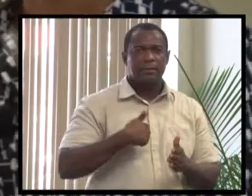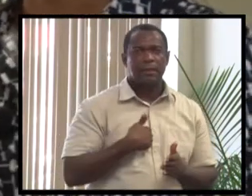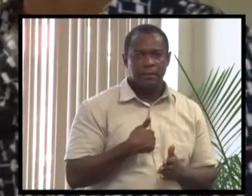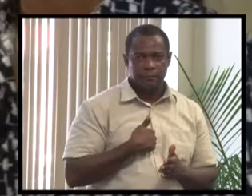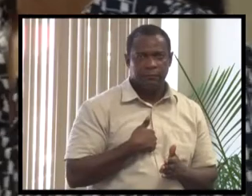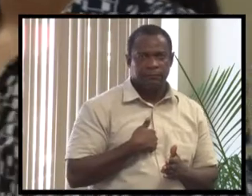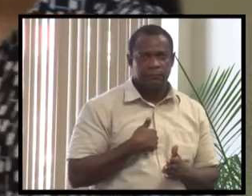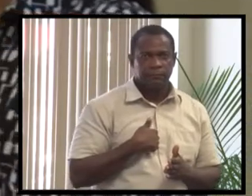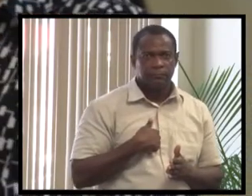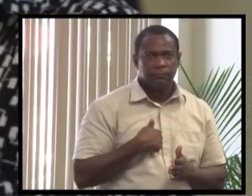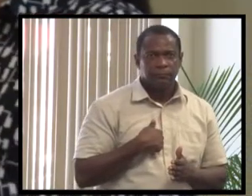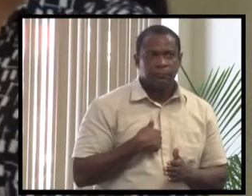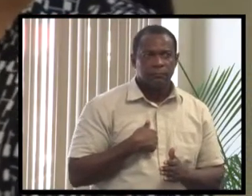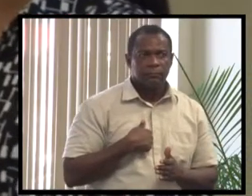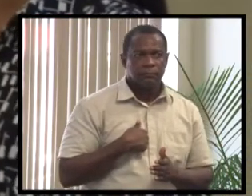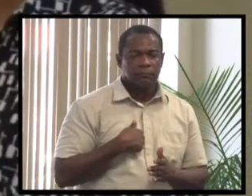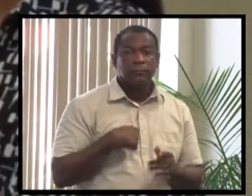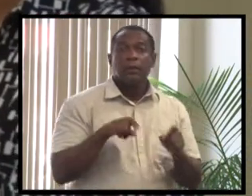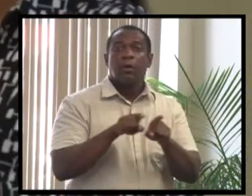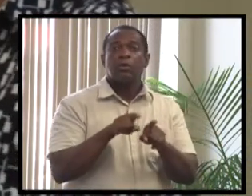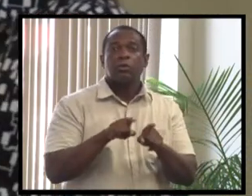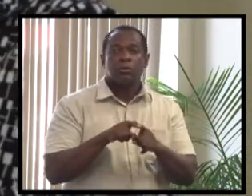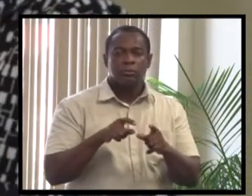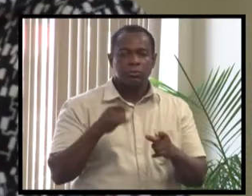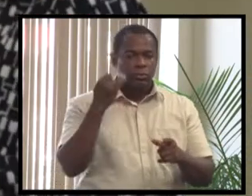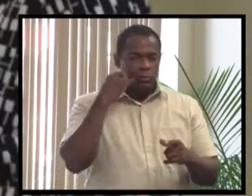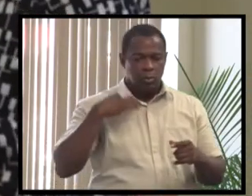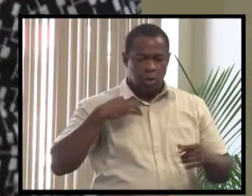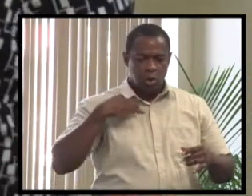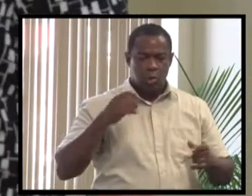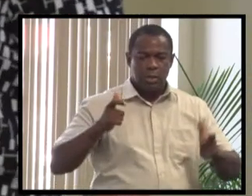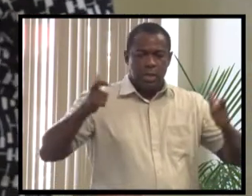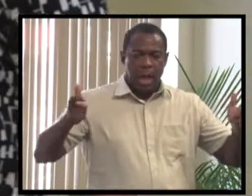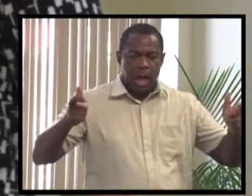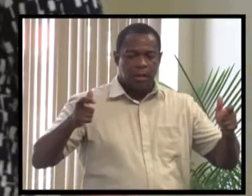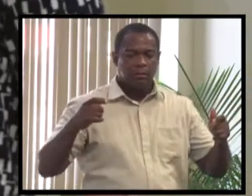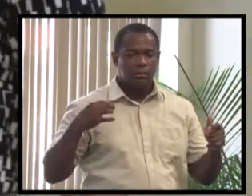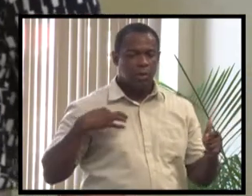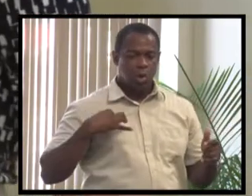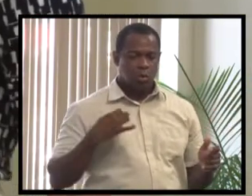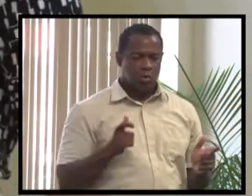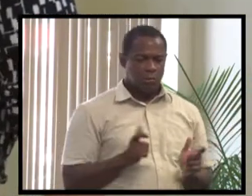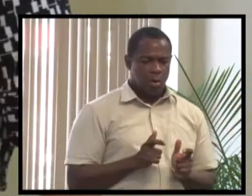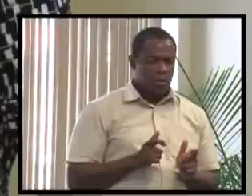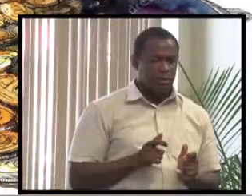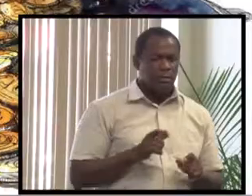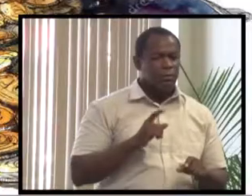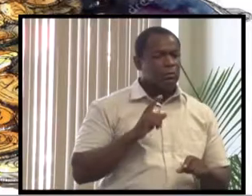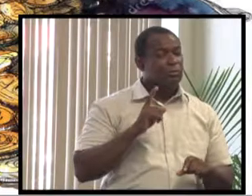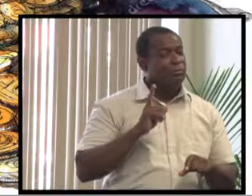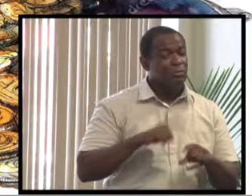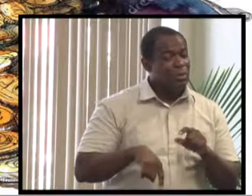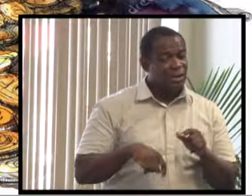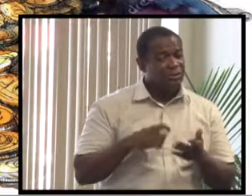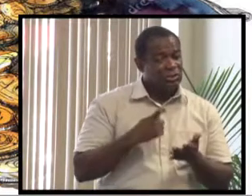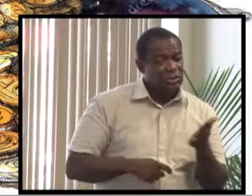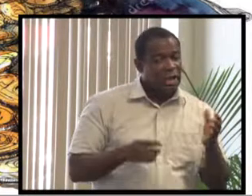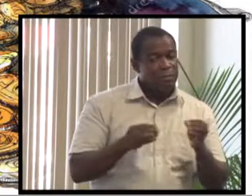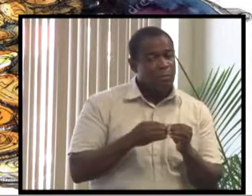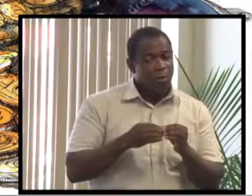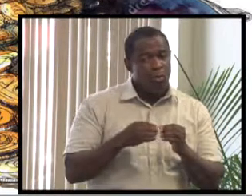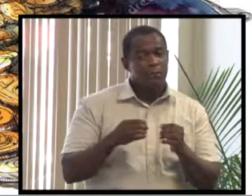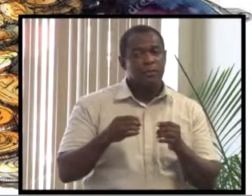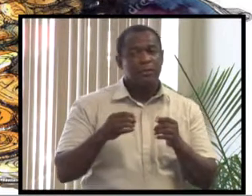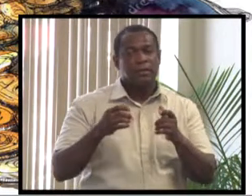you're not going to charge more for a large than a small, even though a large is using more materials. So you also need to subsidize and break that